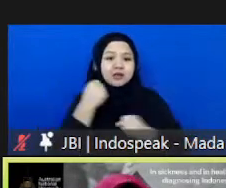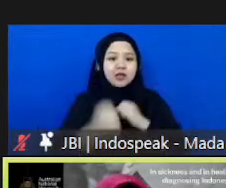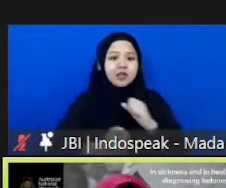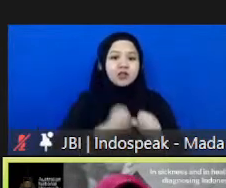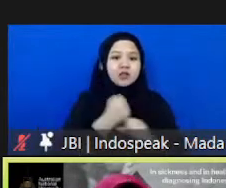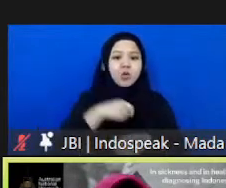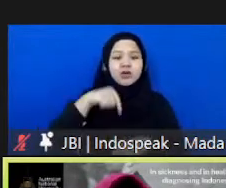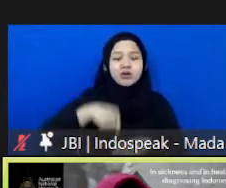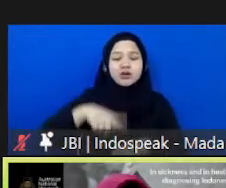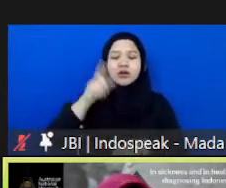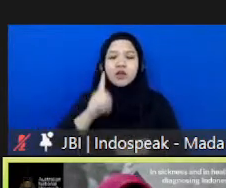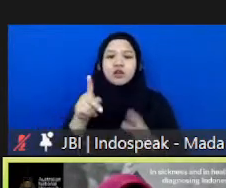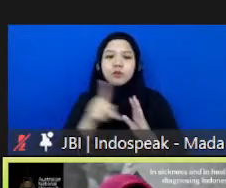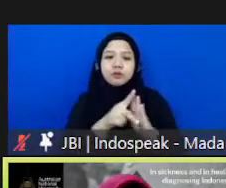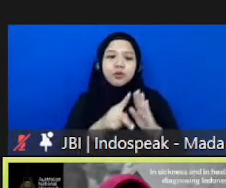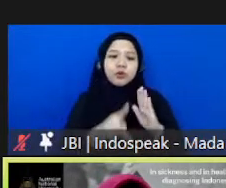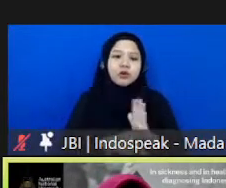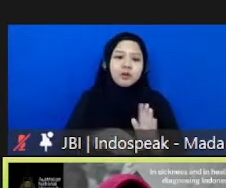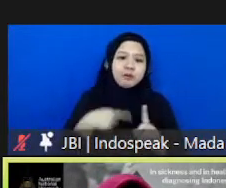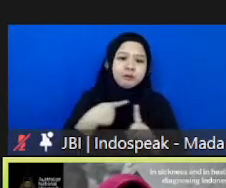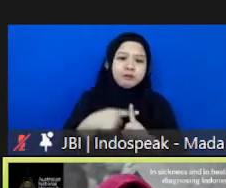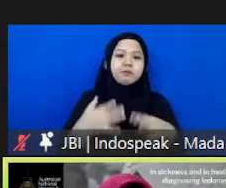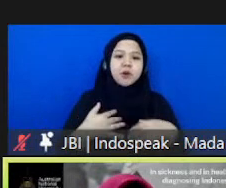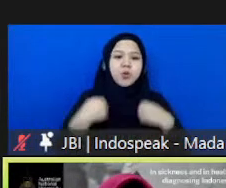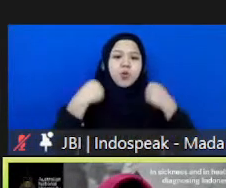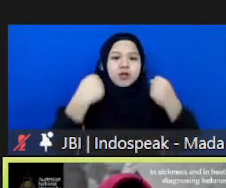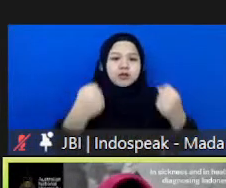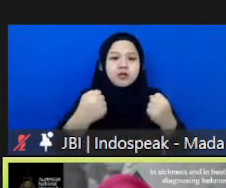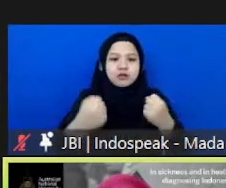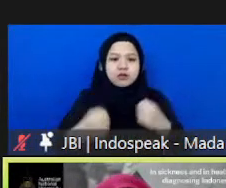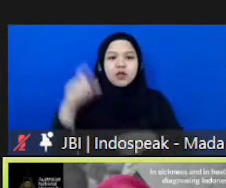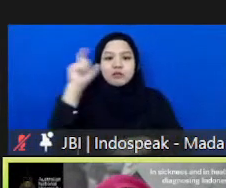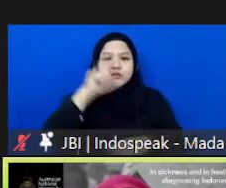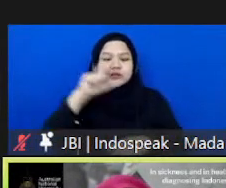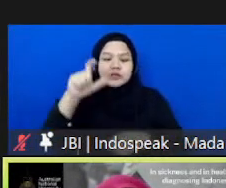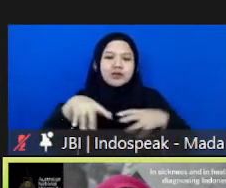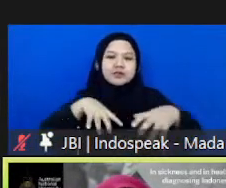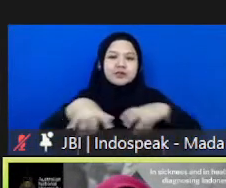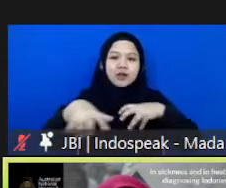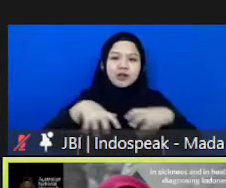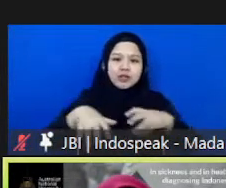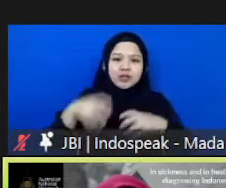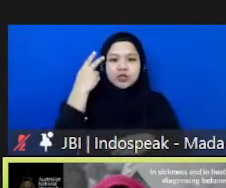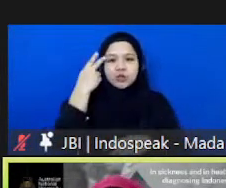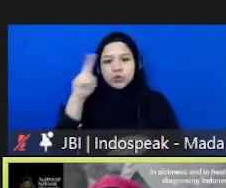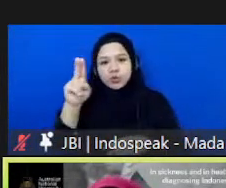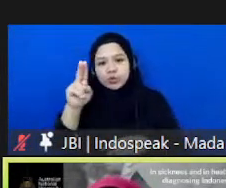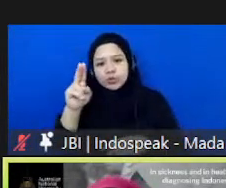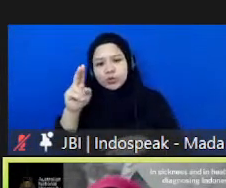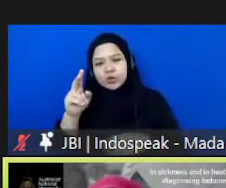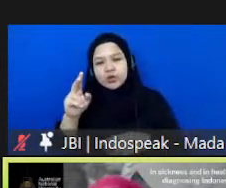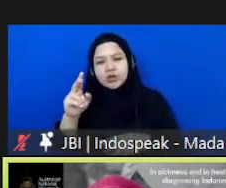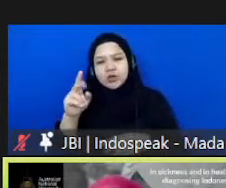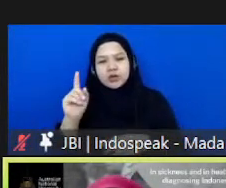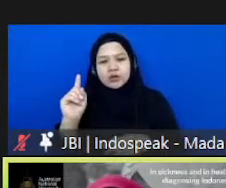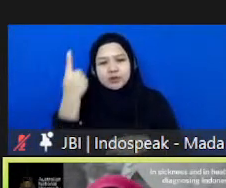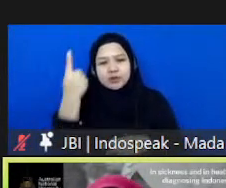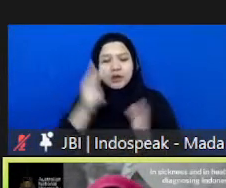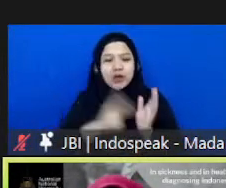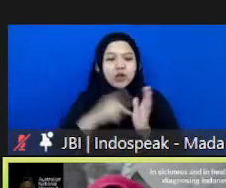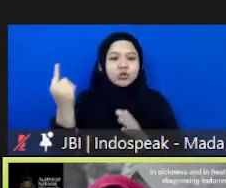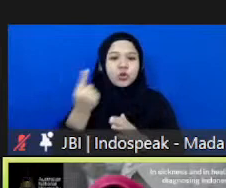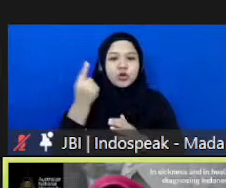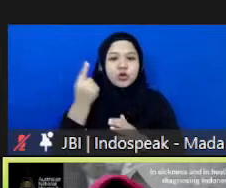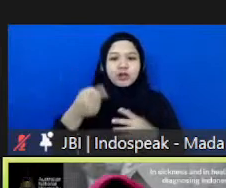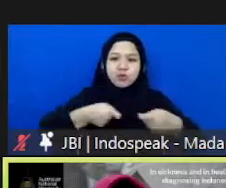national strategy for dengue control 2021 to 25. It is expected that this sixth strategy